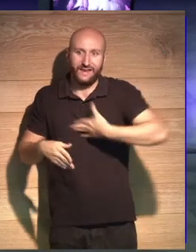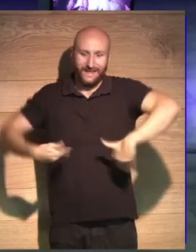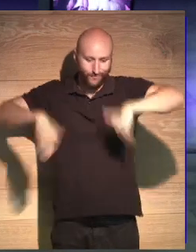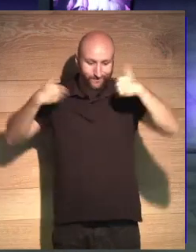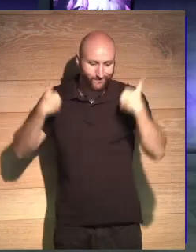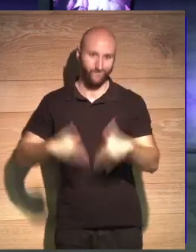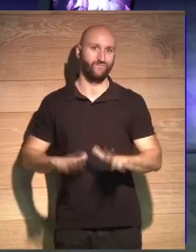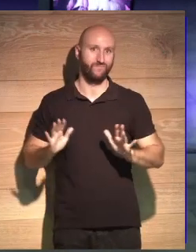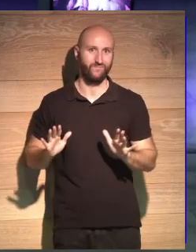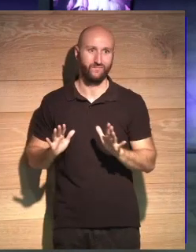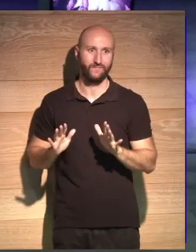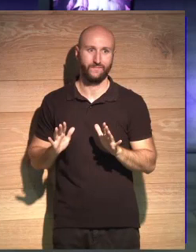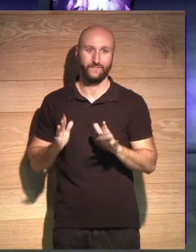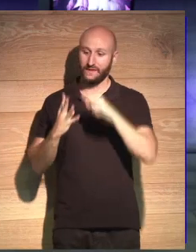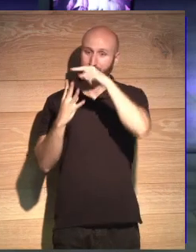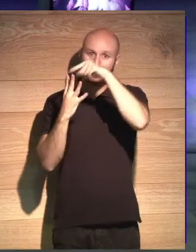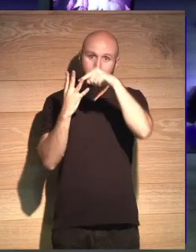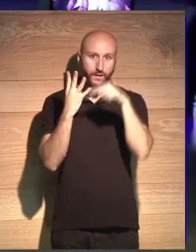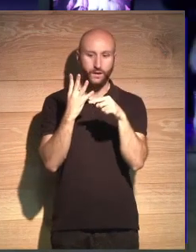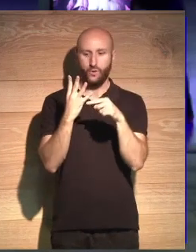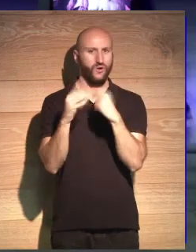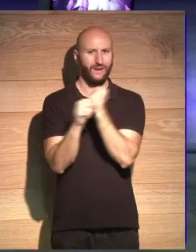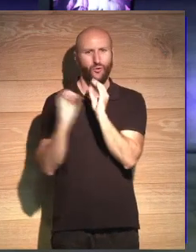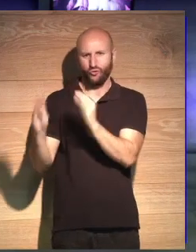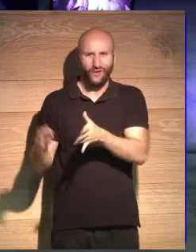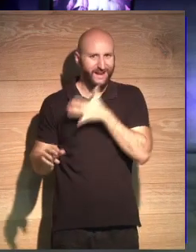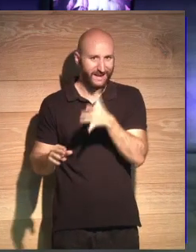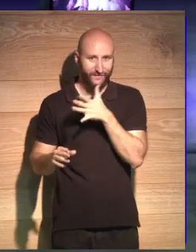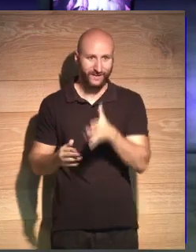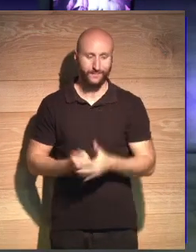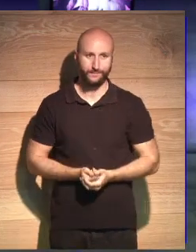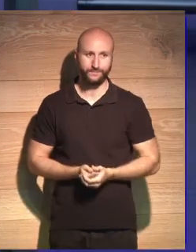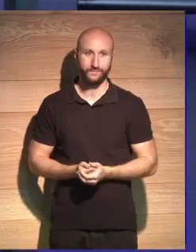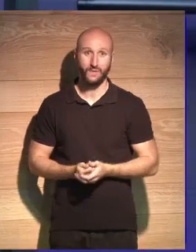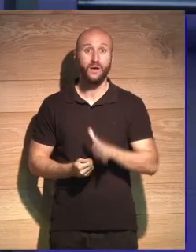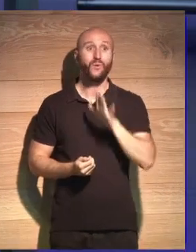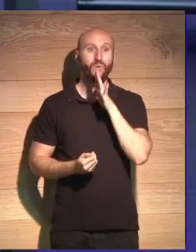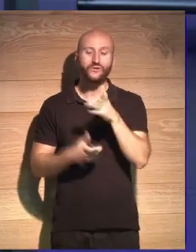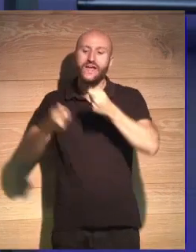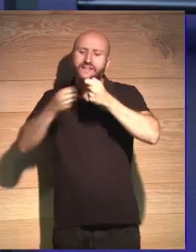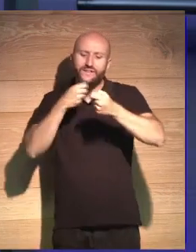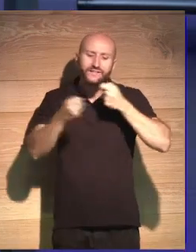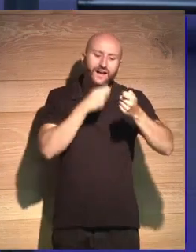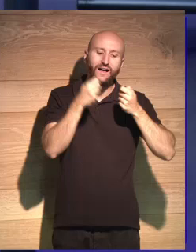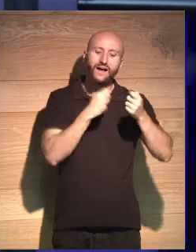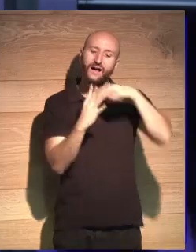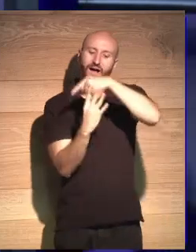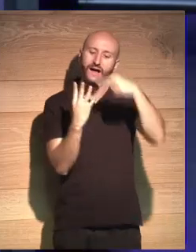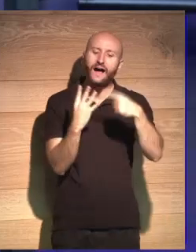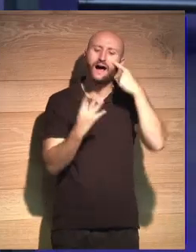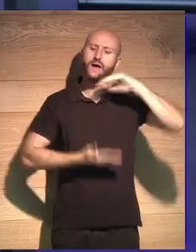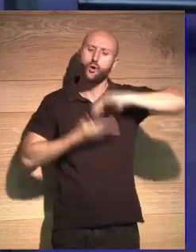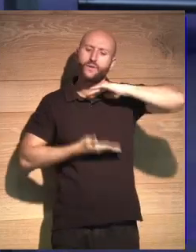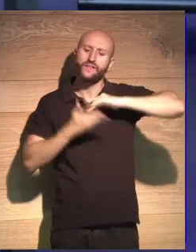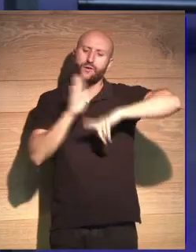notary to sign the creation of the company. What the others do is simply incredible. So what we were looking for through